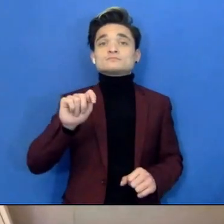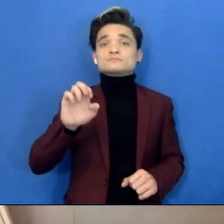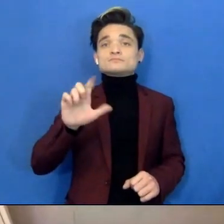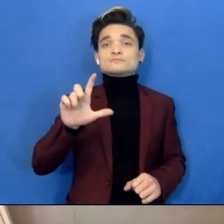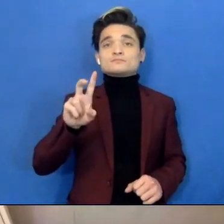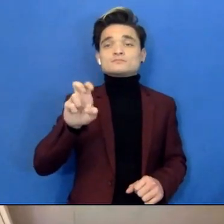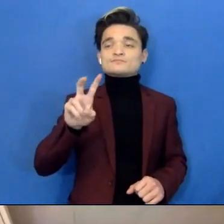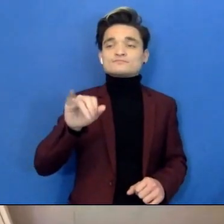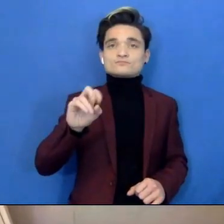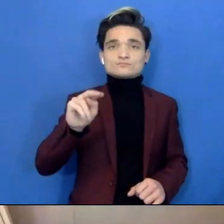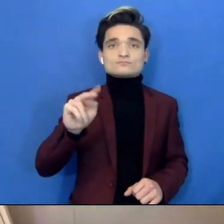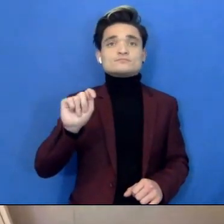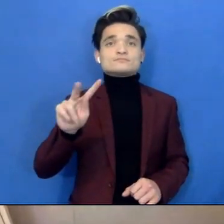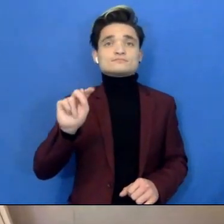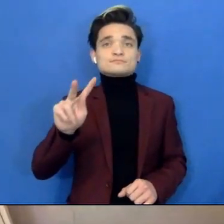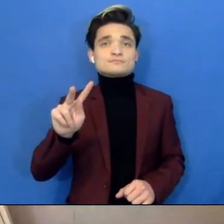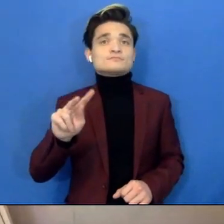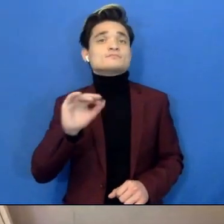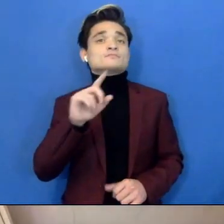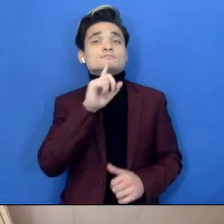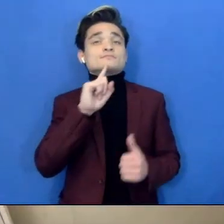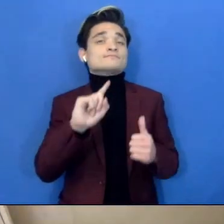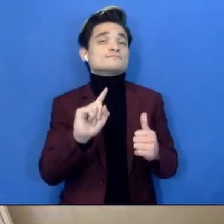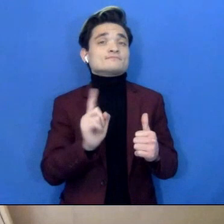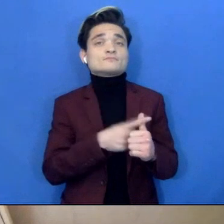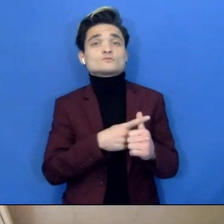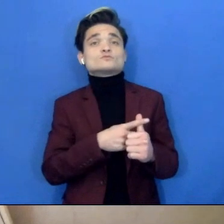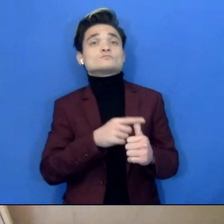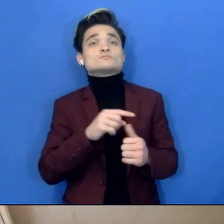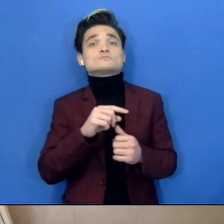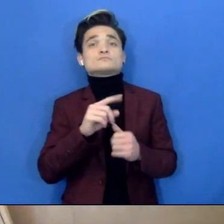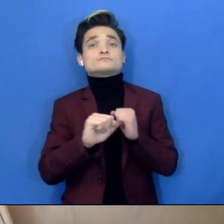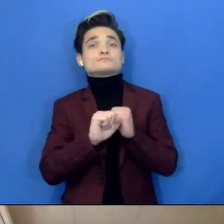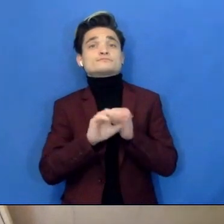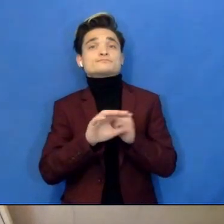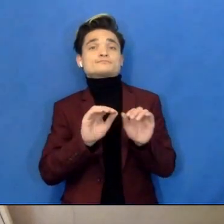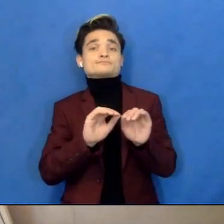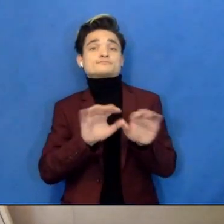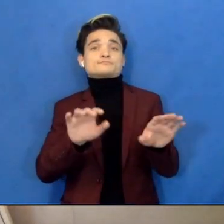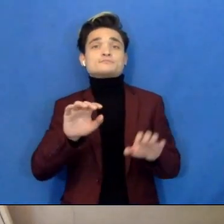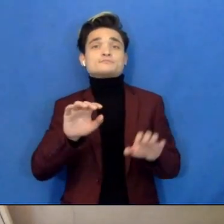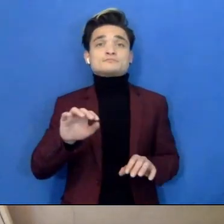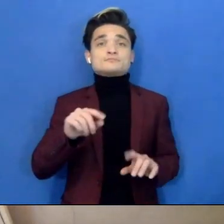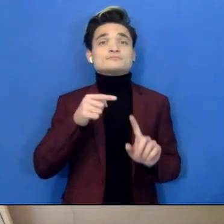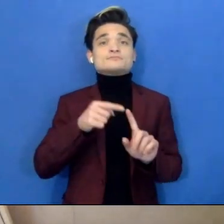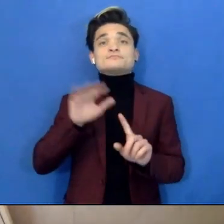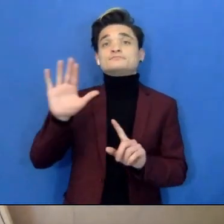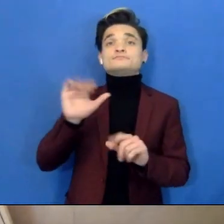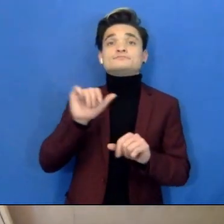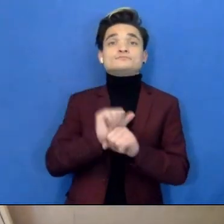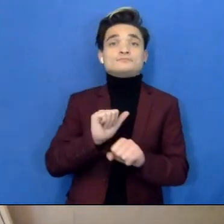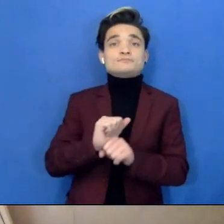pilot episodes, so they have the task of introducing characters in an interesting way in very little time. And these characters